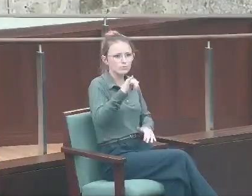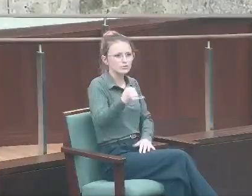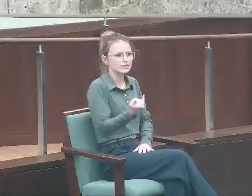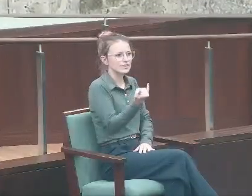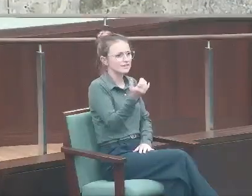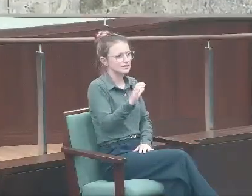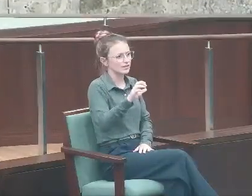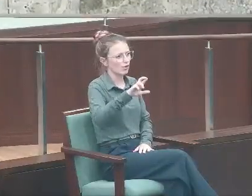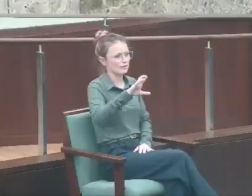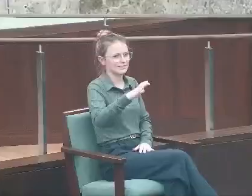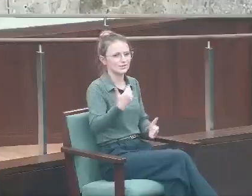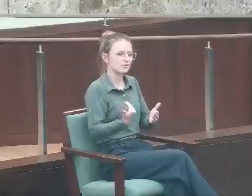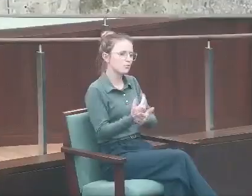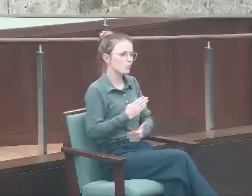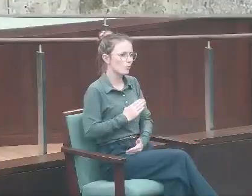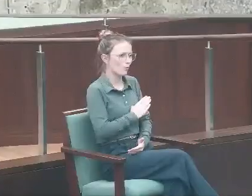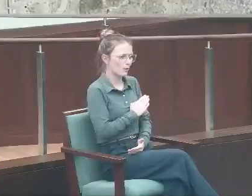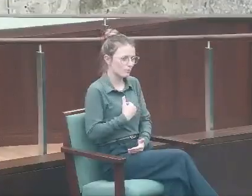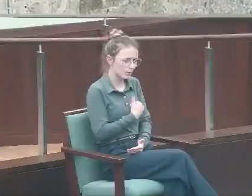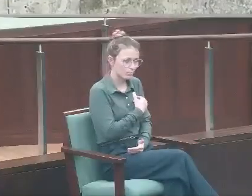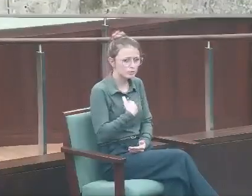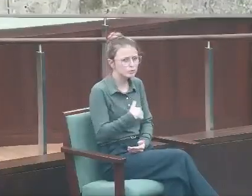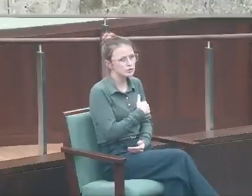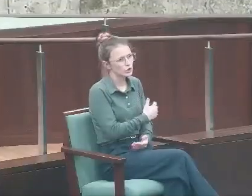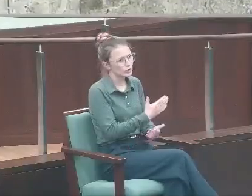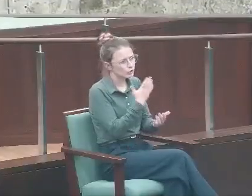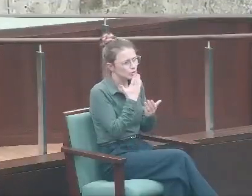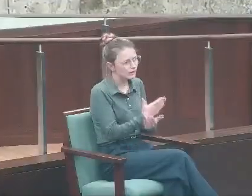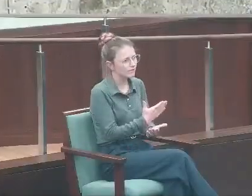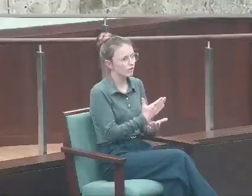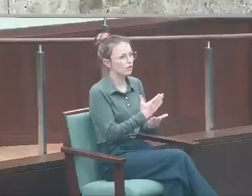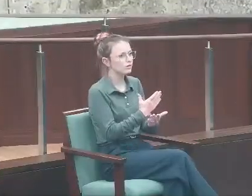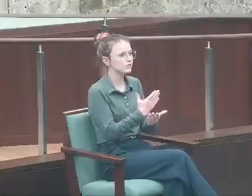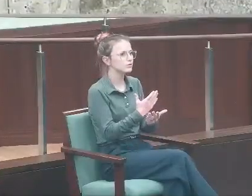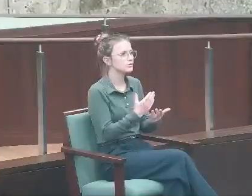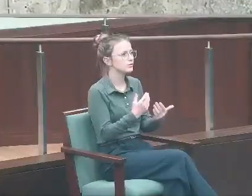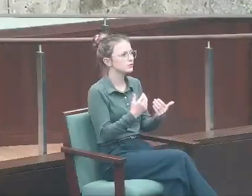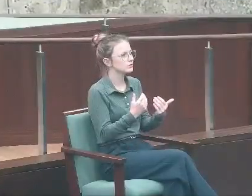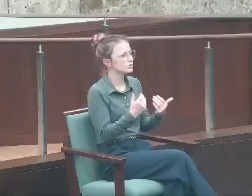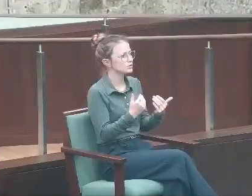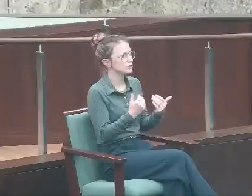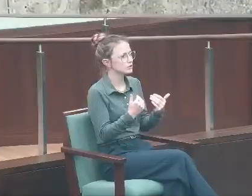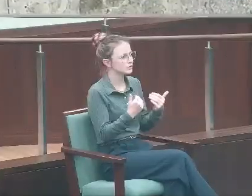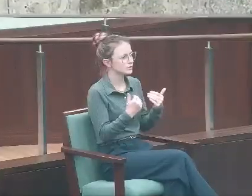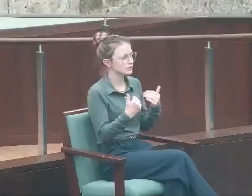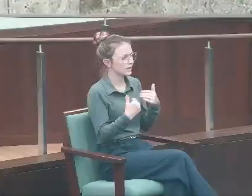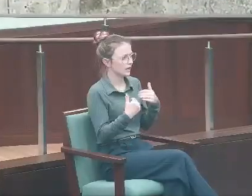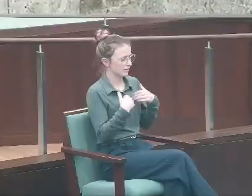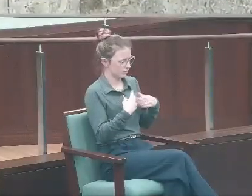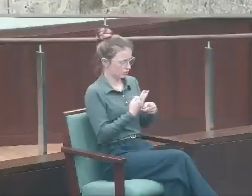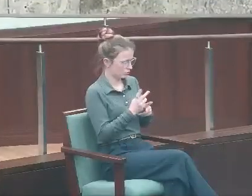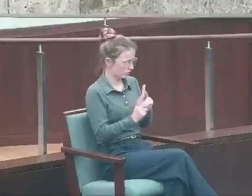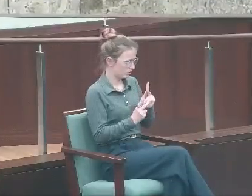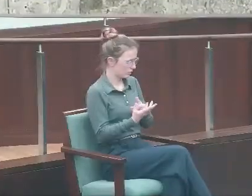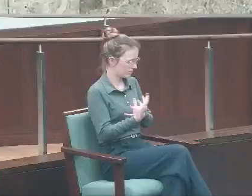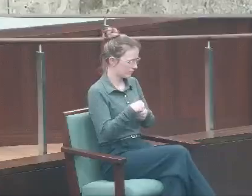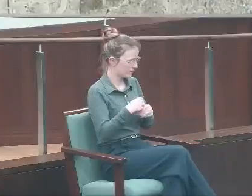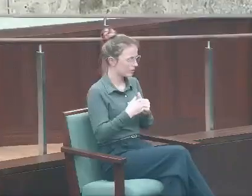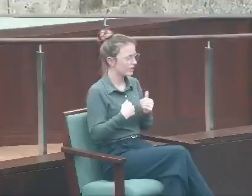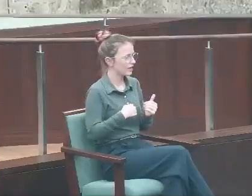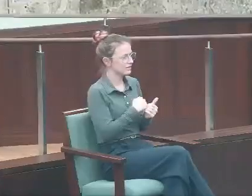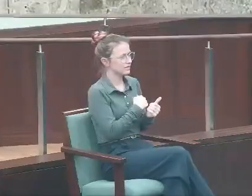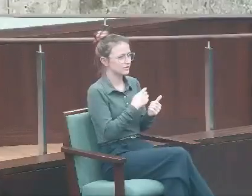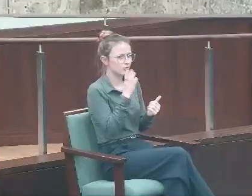board members. We're especially grateful to have Amy Spitalnick and Aaron Dorfman with us tonight for what should be a